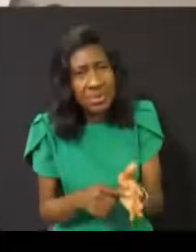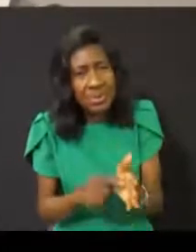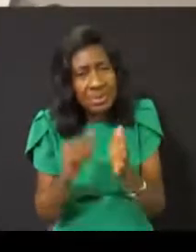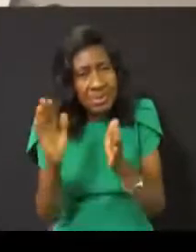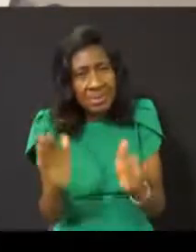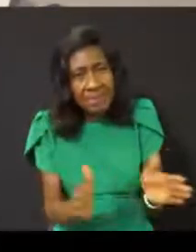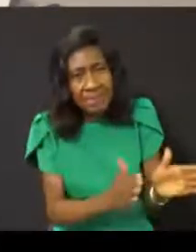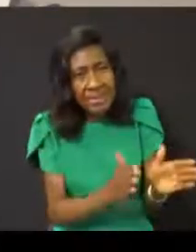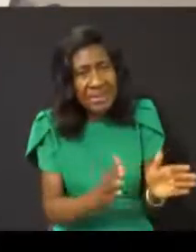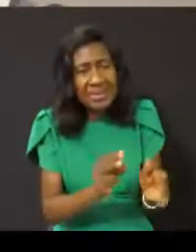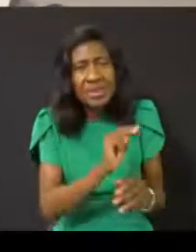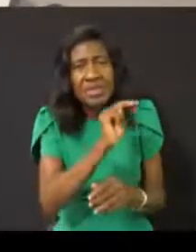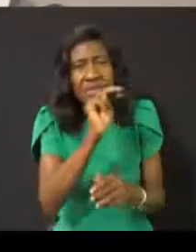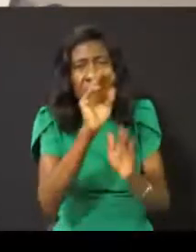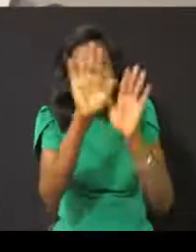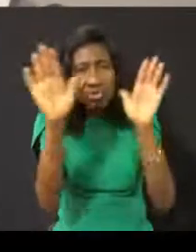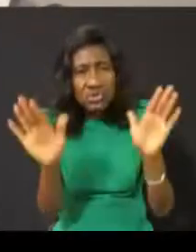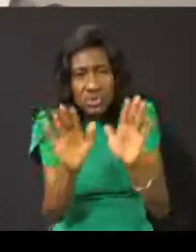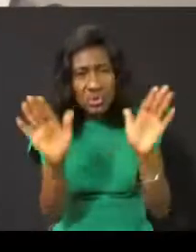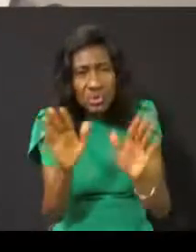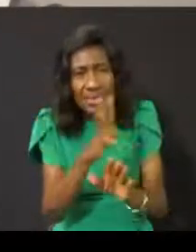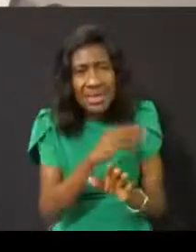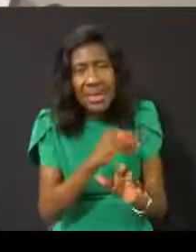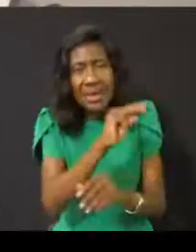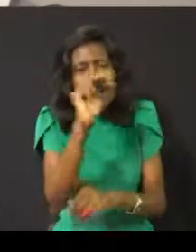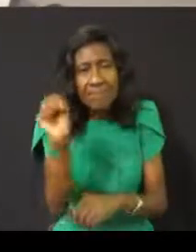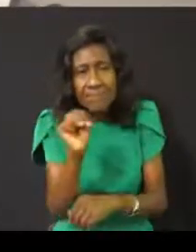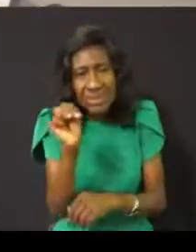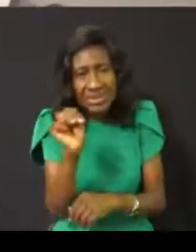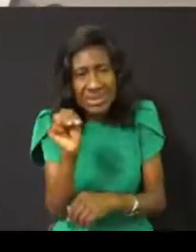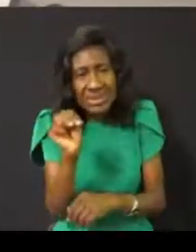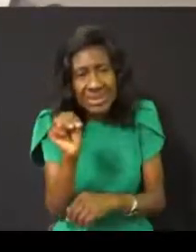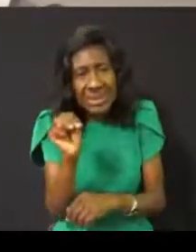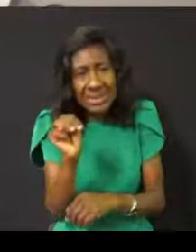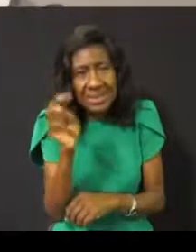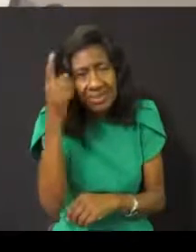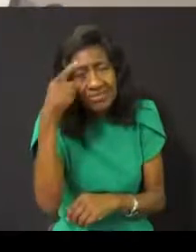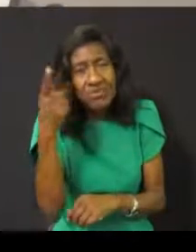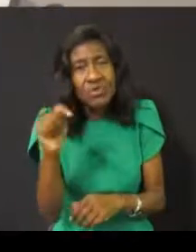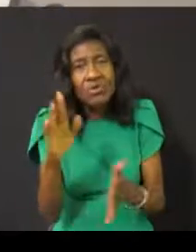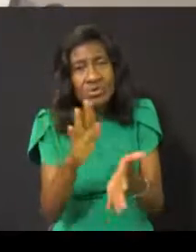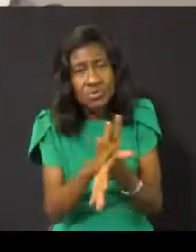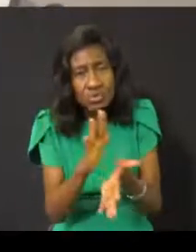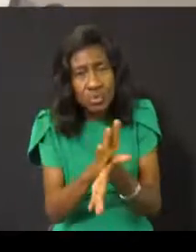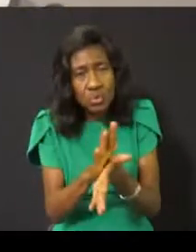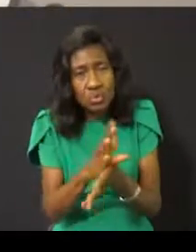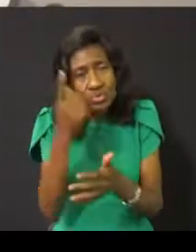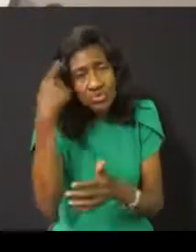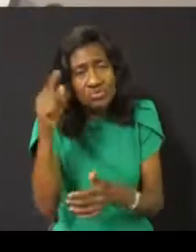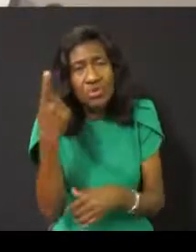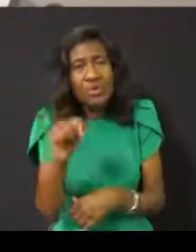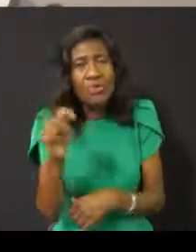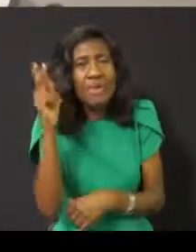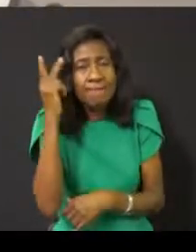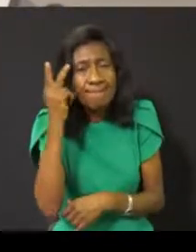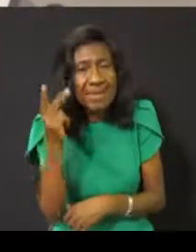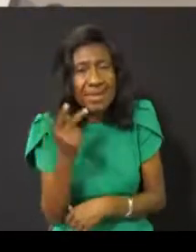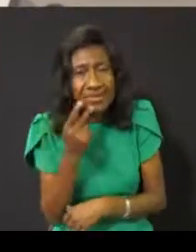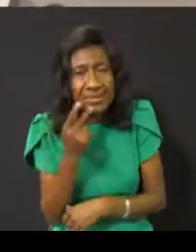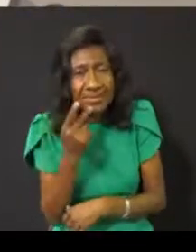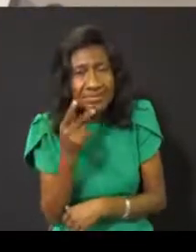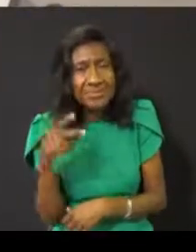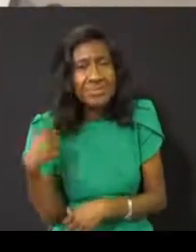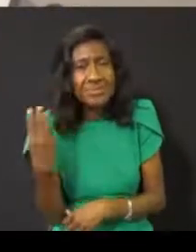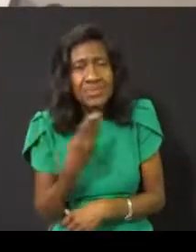I think perhaps Sunday and Monday, to get those out in the schools, to have them delivered to parents. We